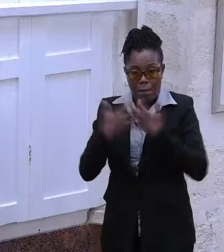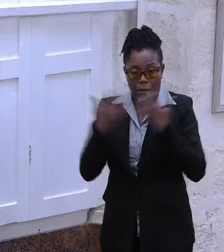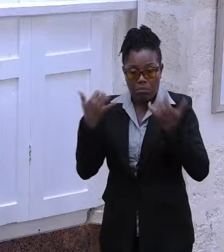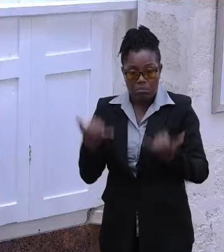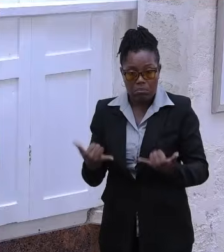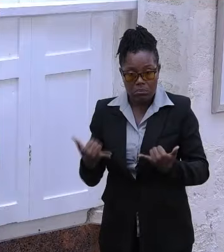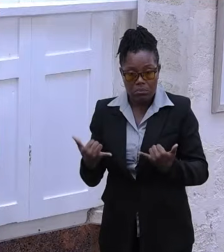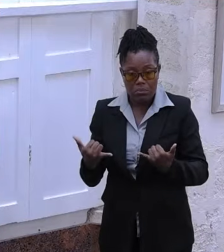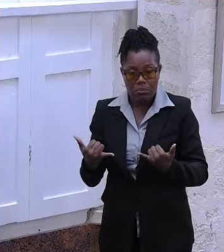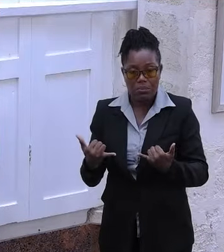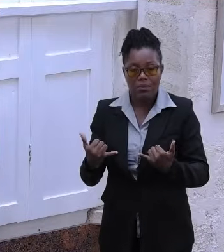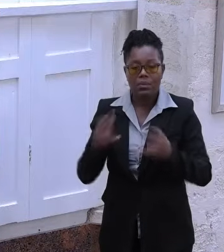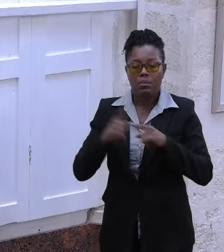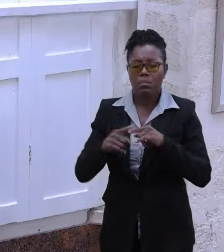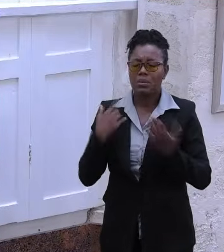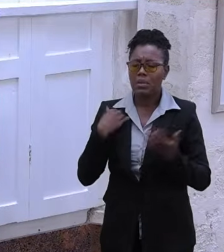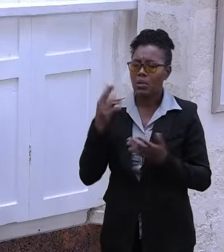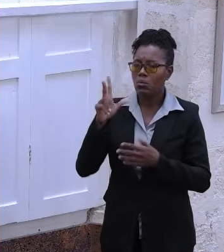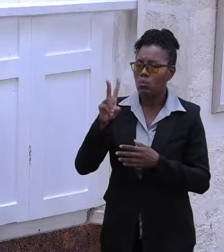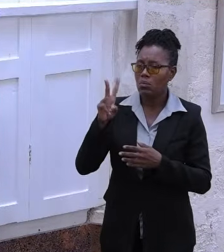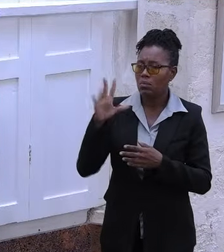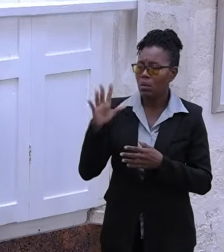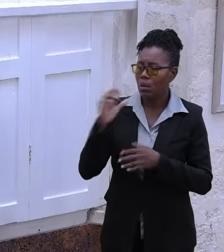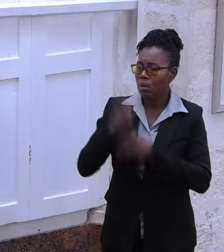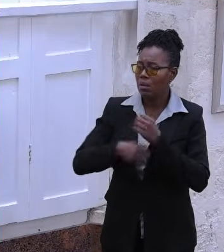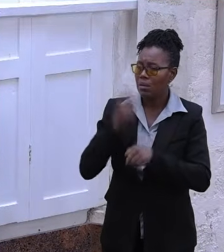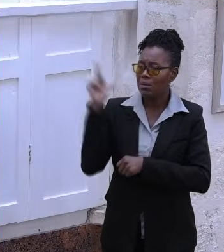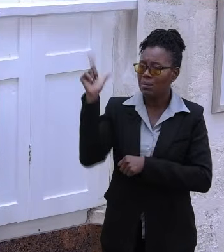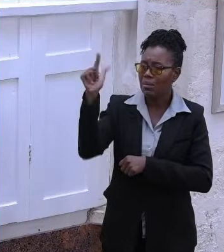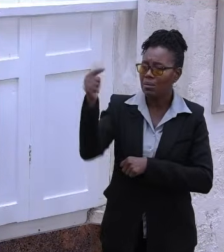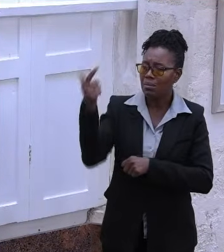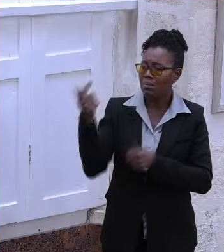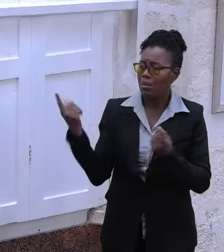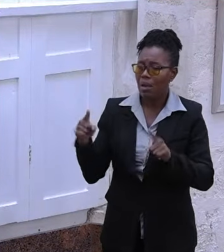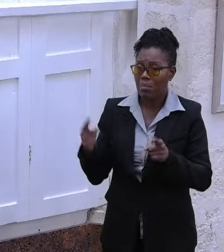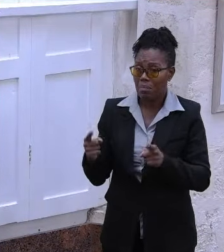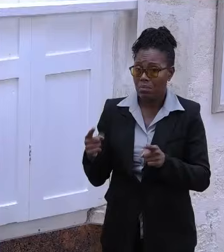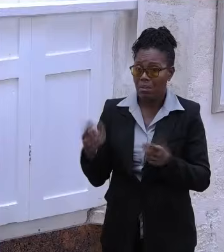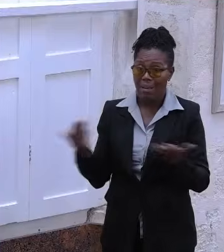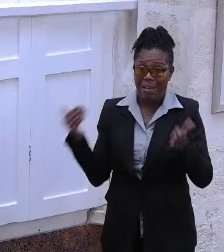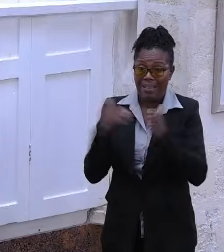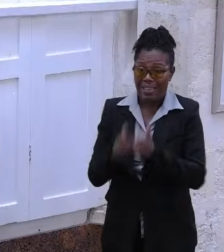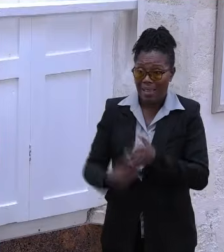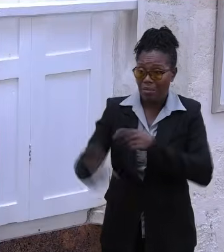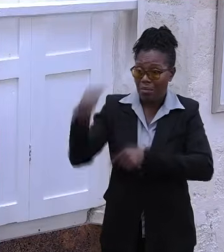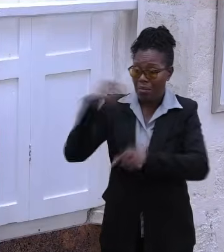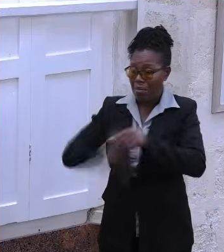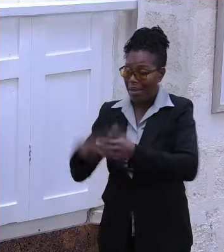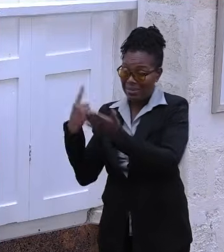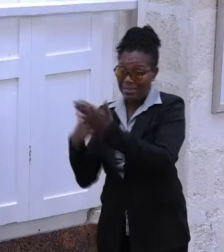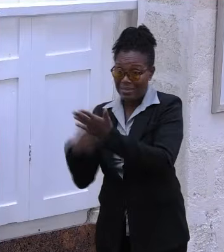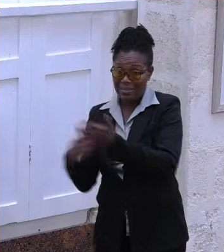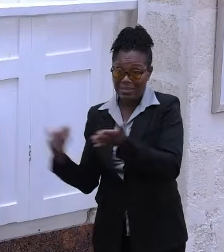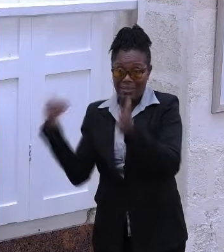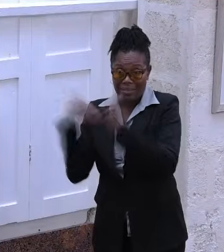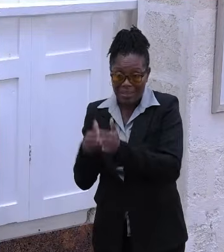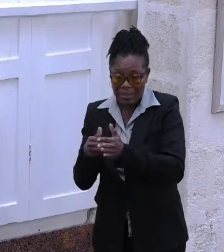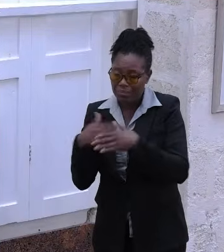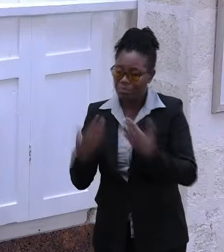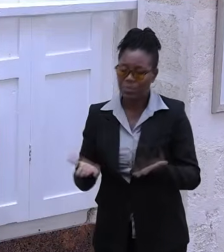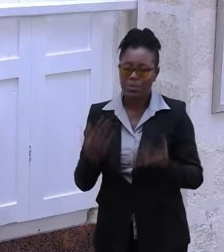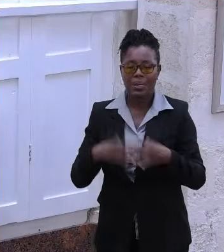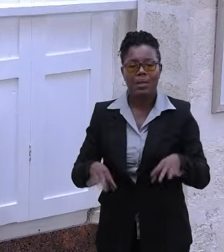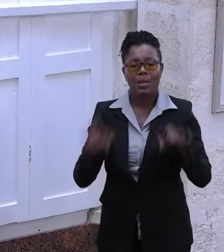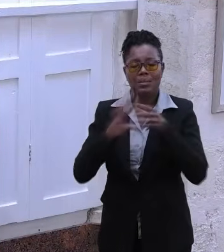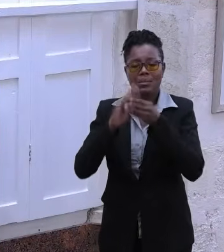is, what is going to happen 25 years from now? Because we may not come back to this again. And that is why this legislation, these two pieces of legislation